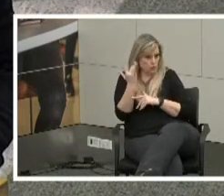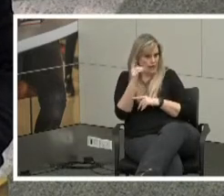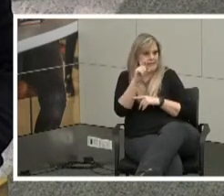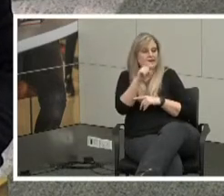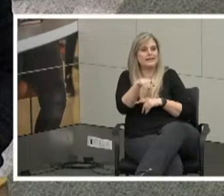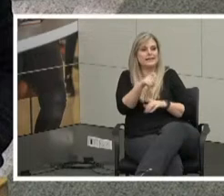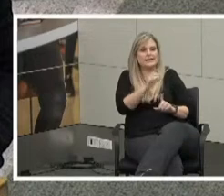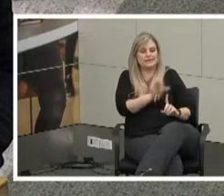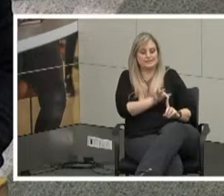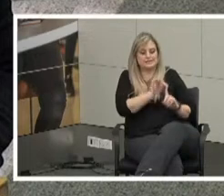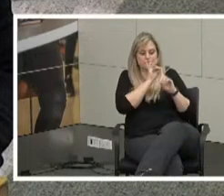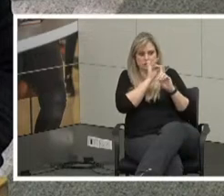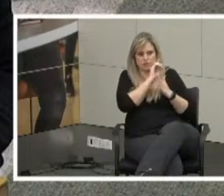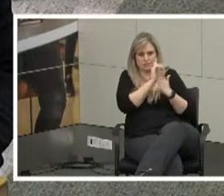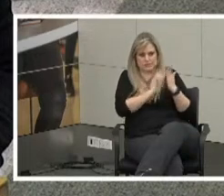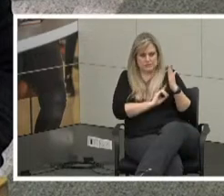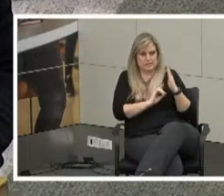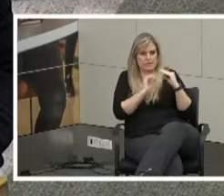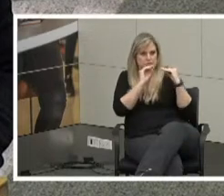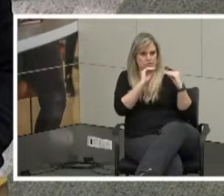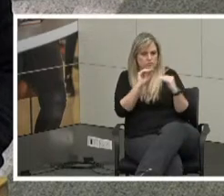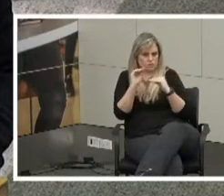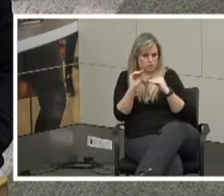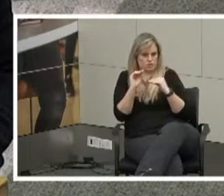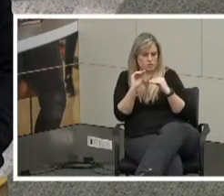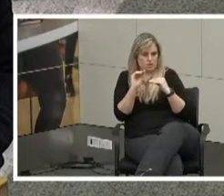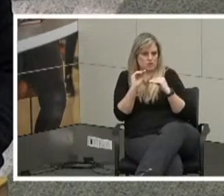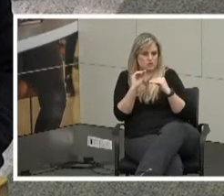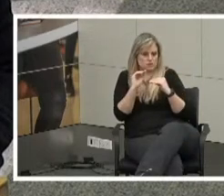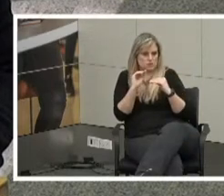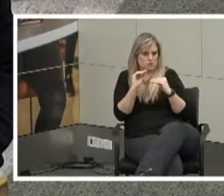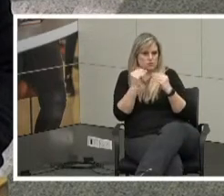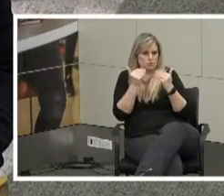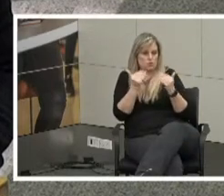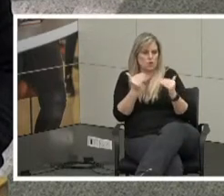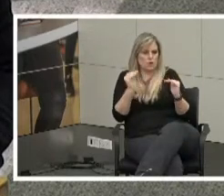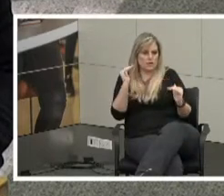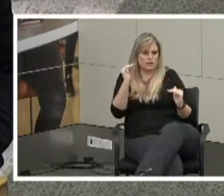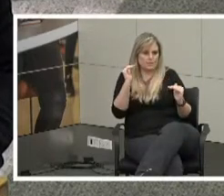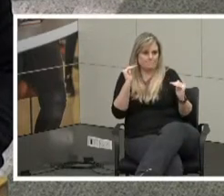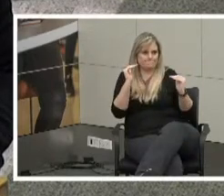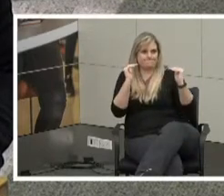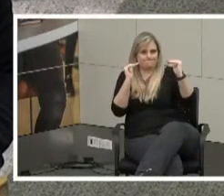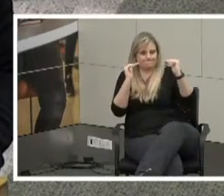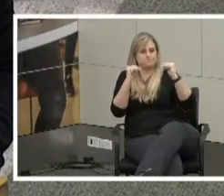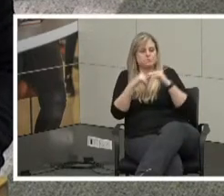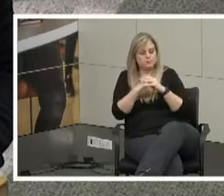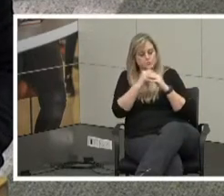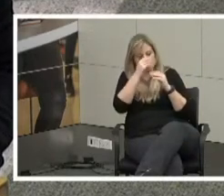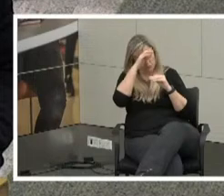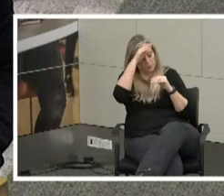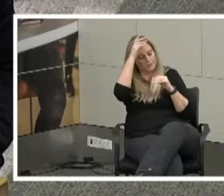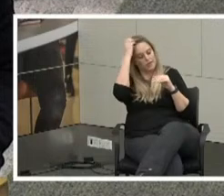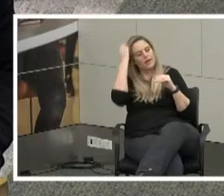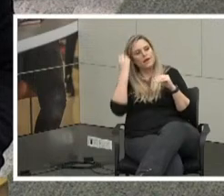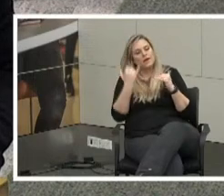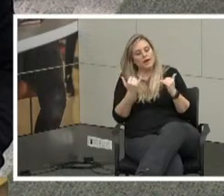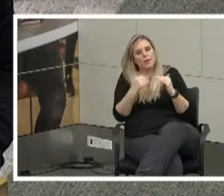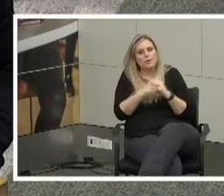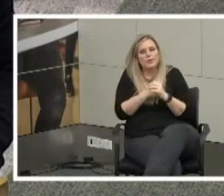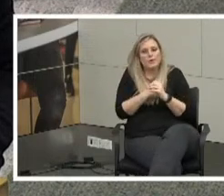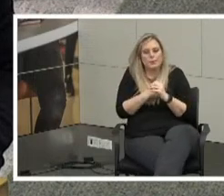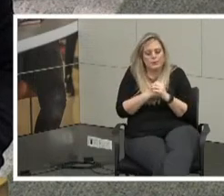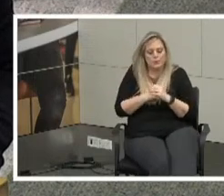need the specially designed instruction to close that achievement Gap now